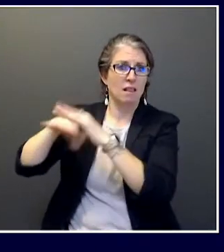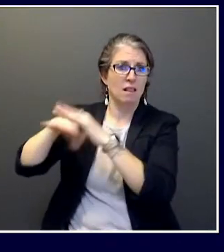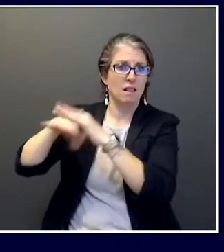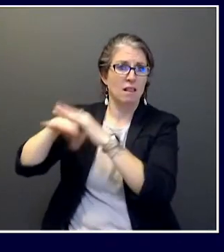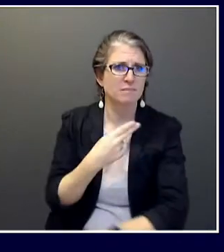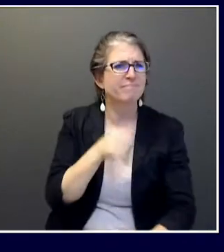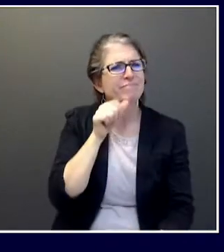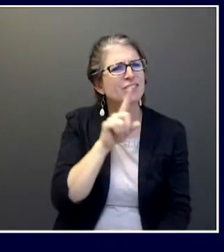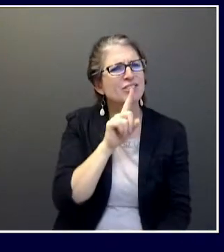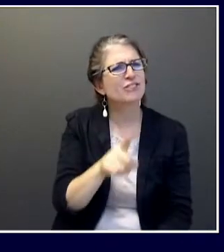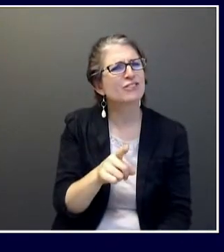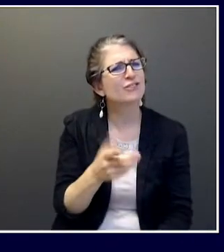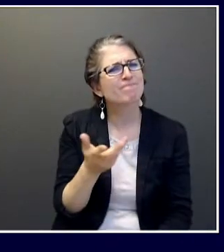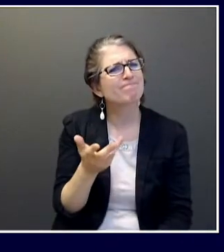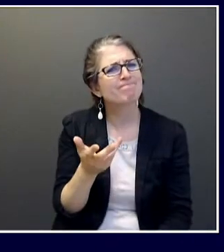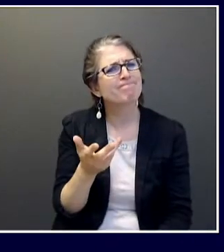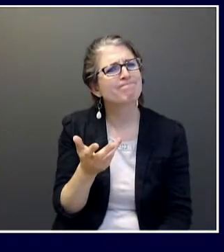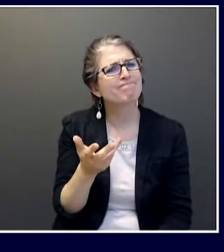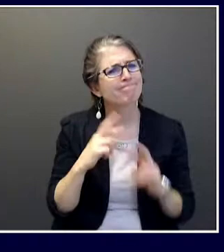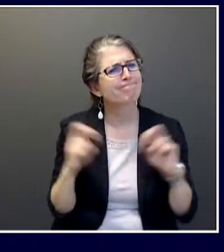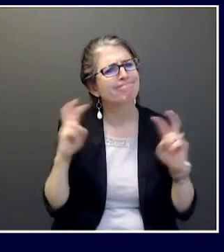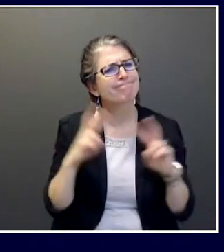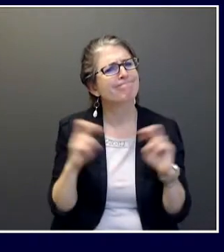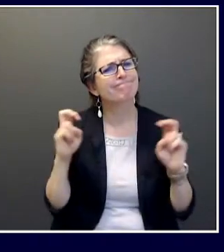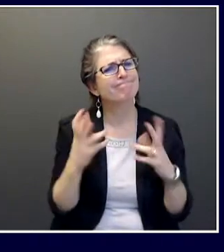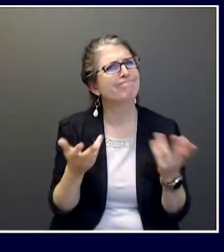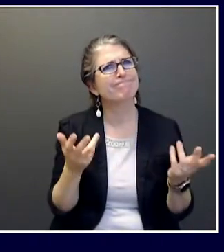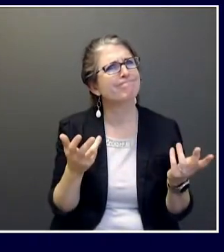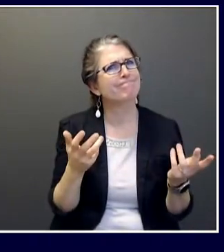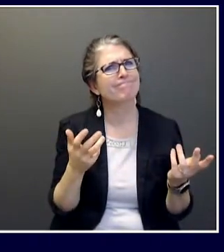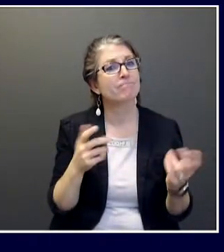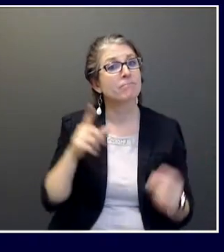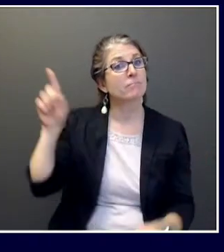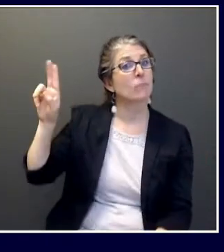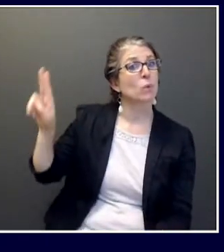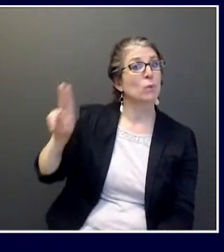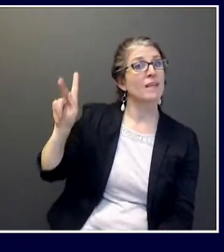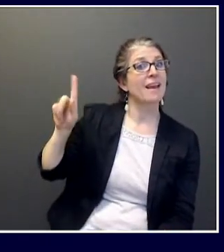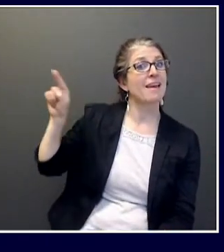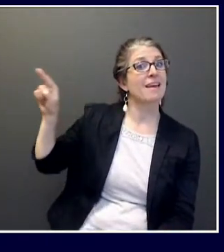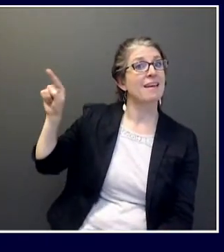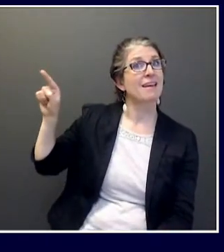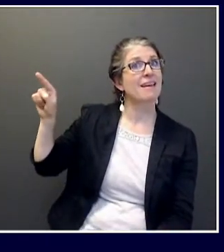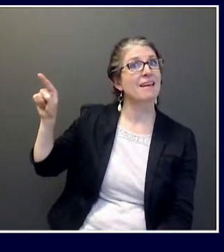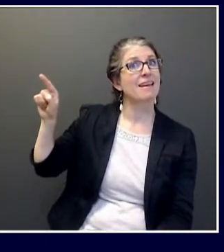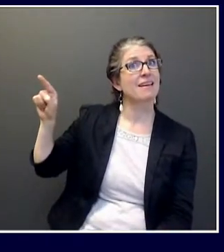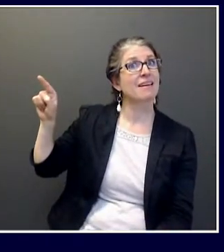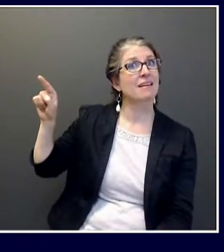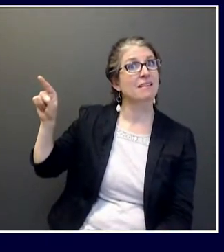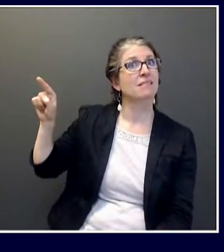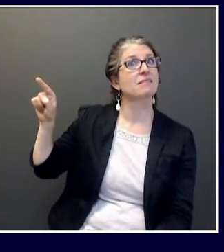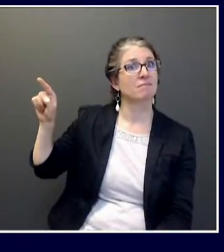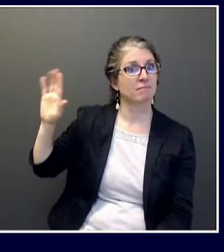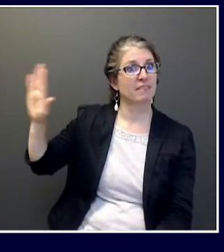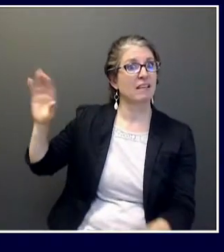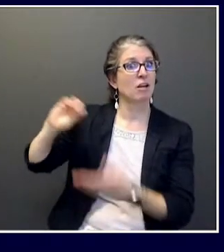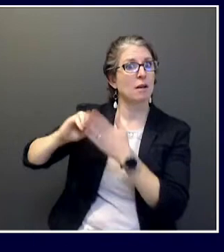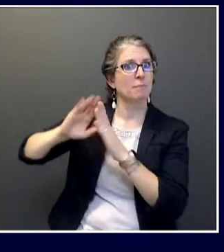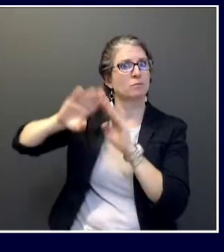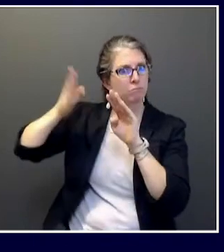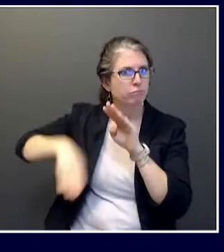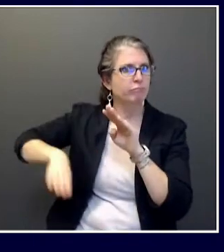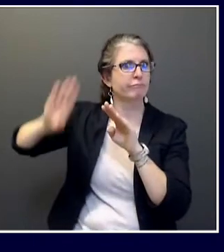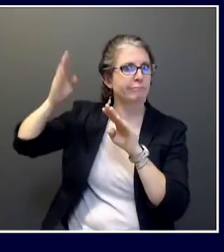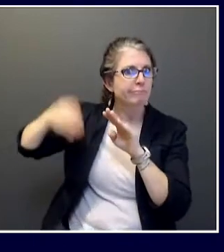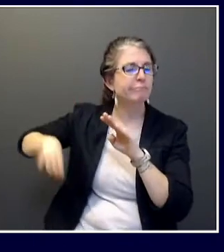in a position to what the UK has been seeing, which is this sort of seesaw up and down pattern with cases, although they haven't